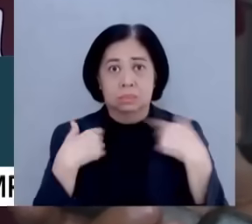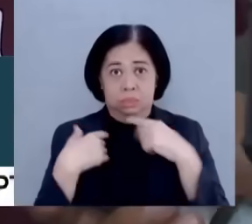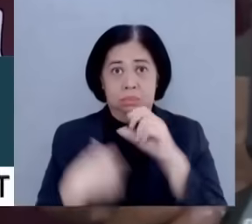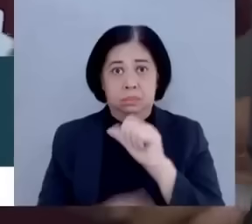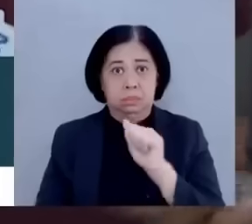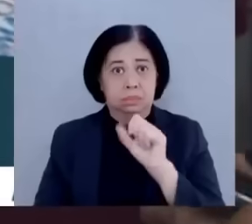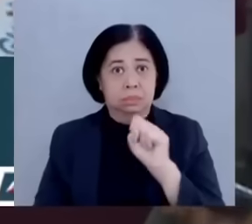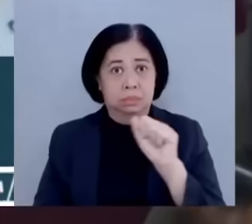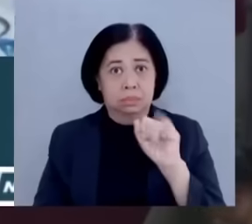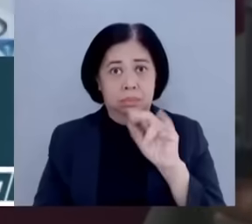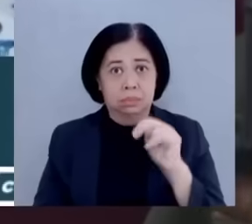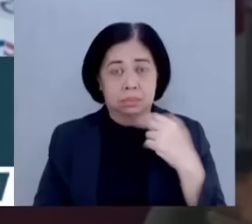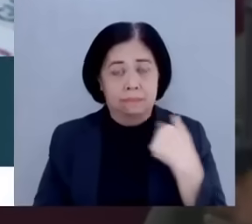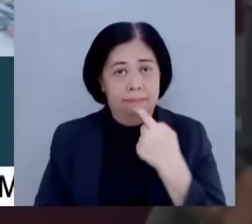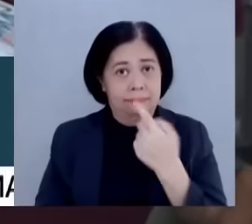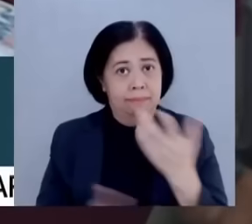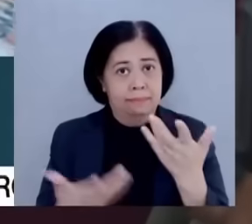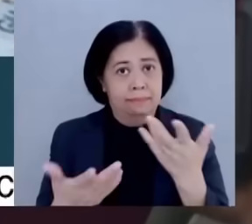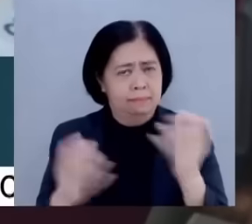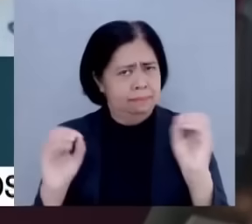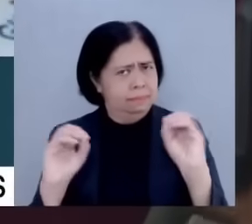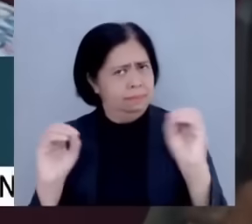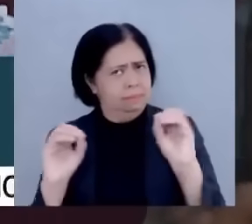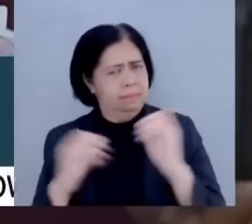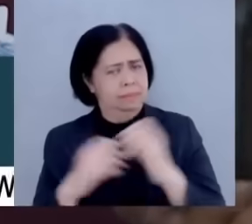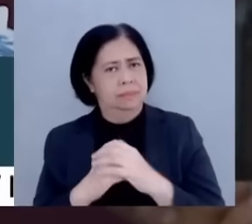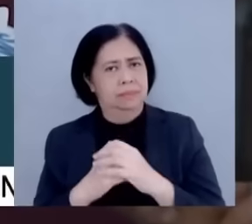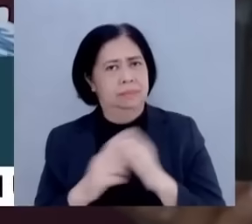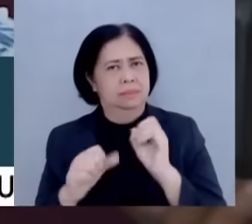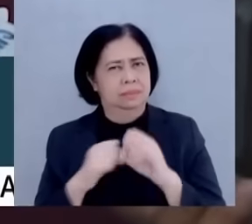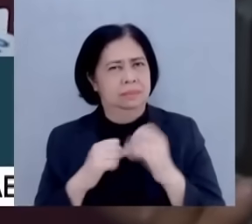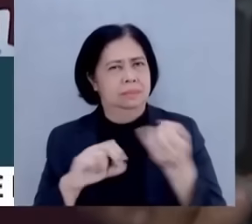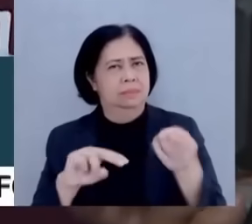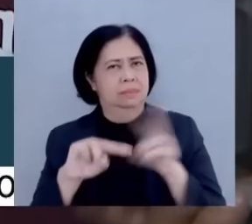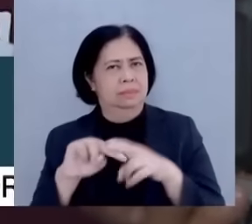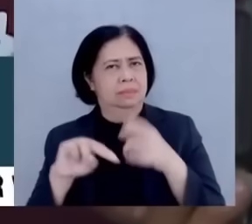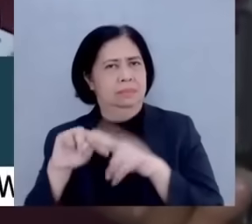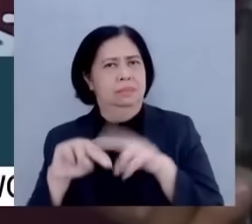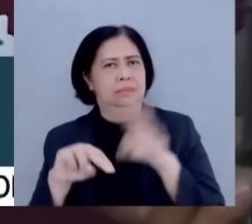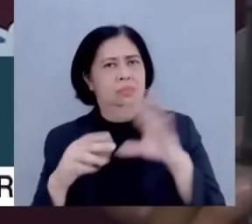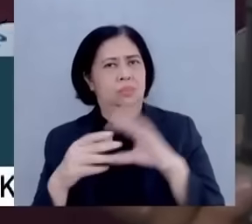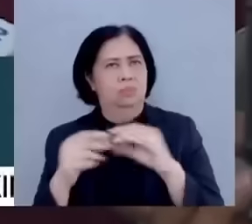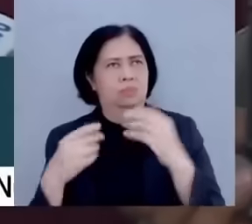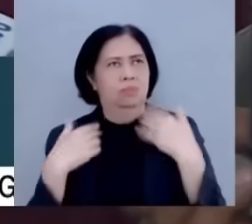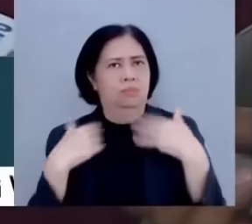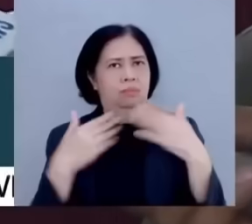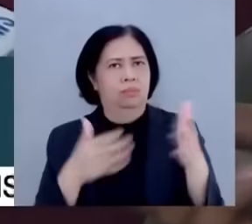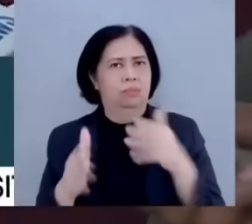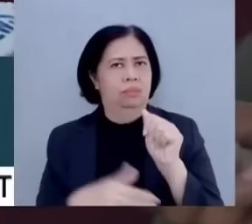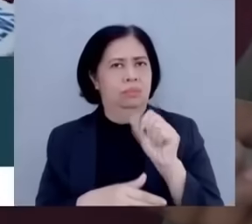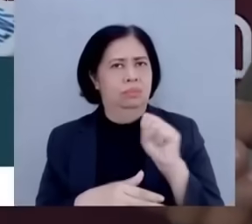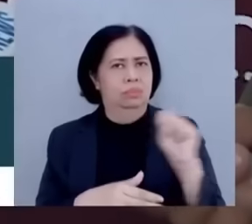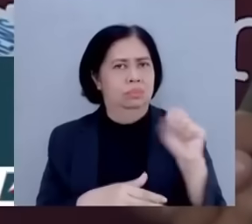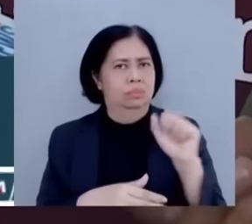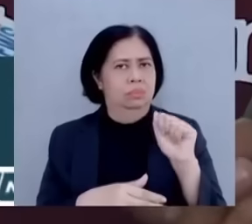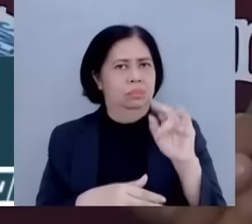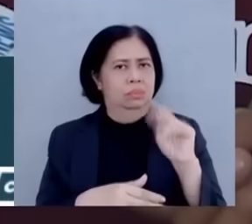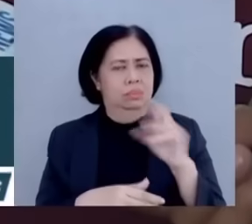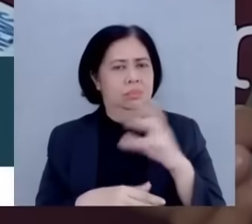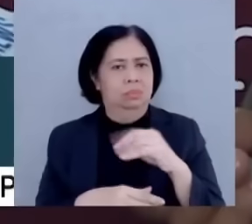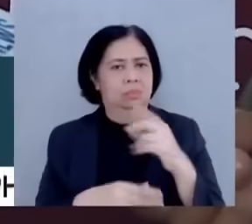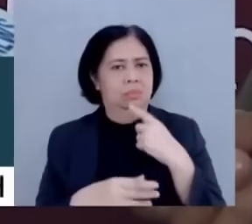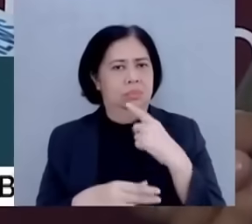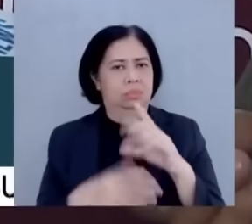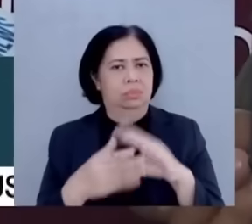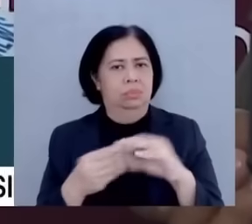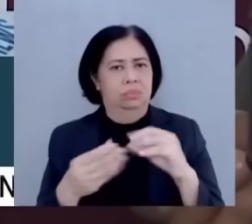doon? Wala. So nilalagay nila doon sa narrative nila, assassin. And nilalagay nila sa narrative